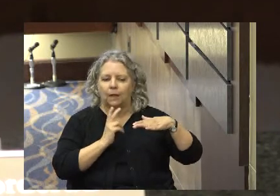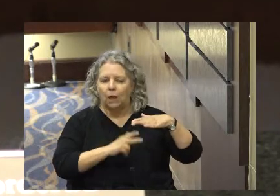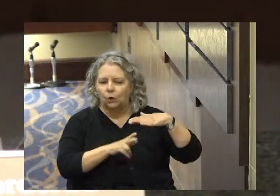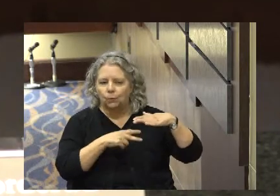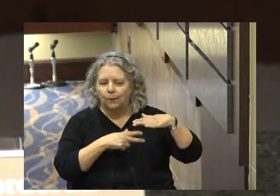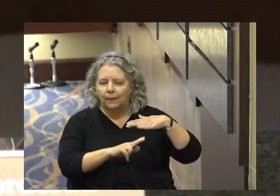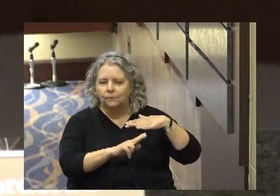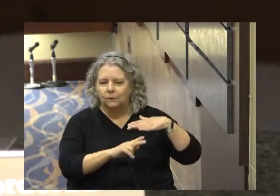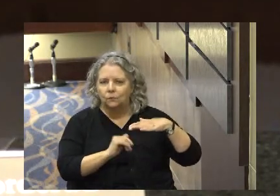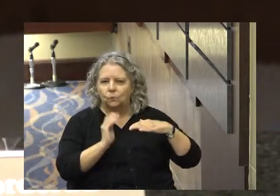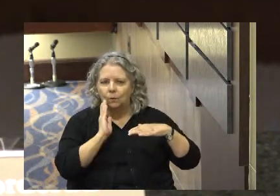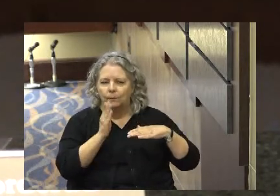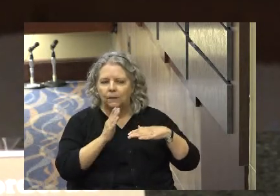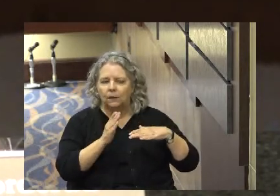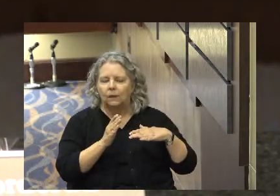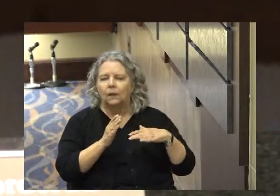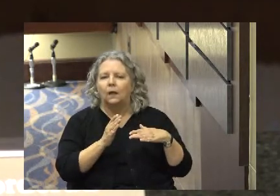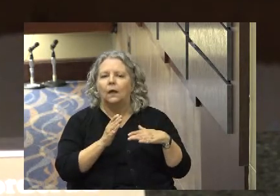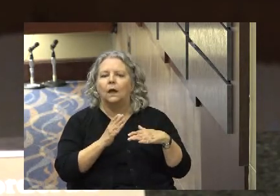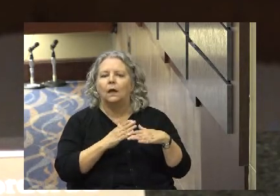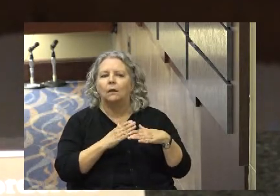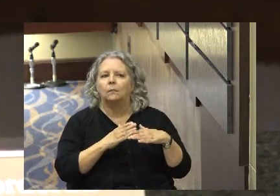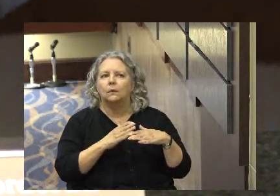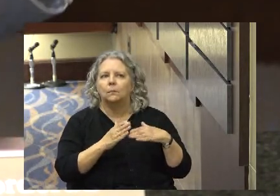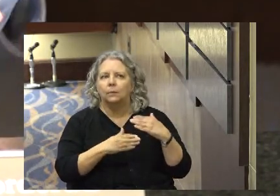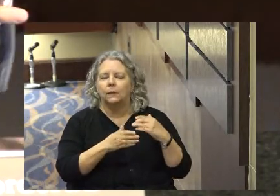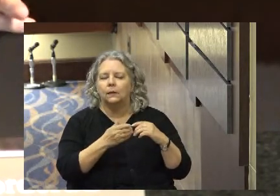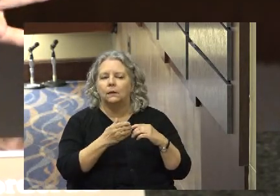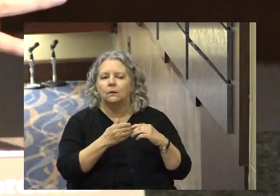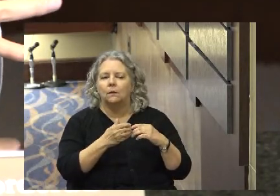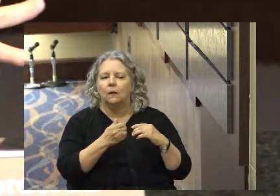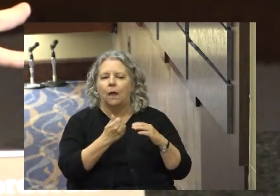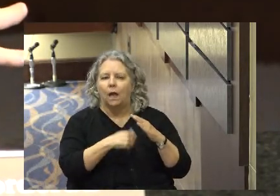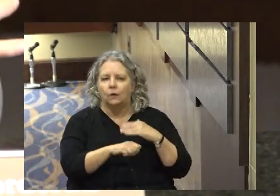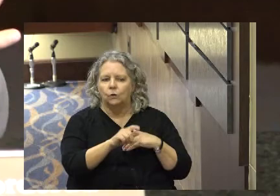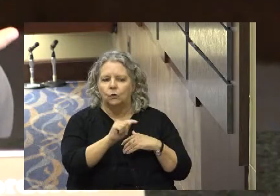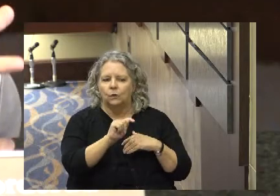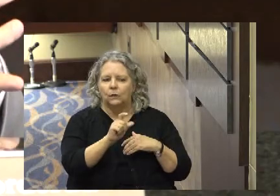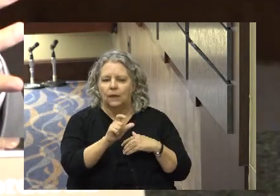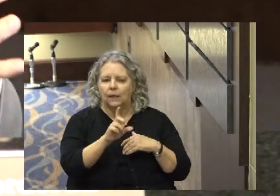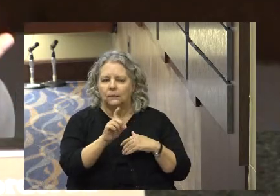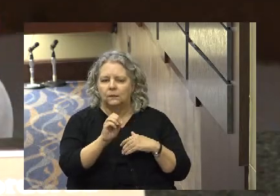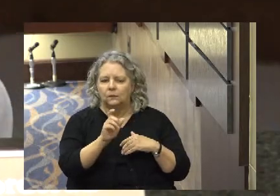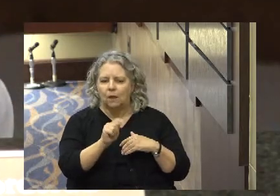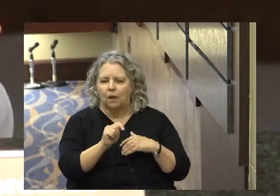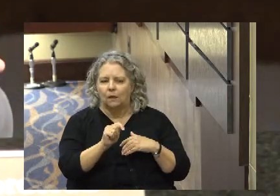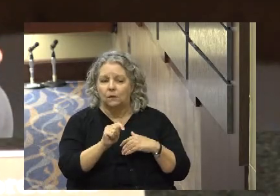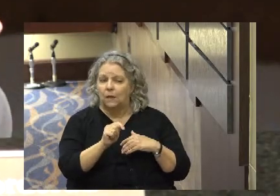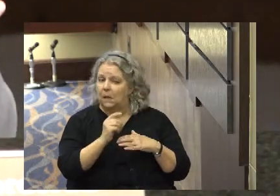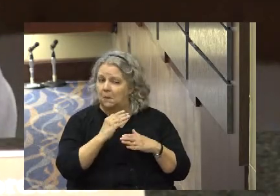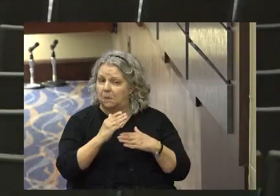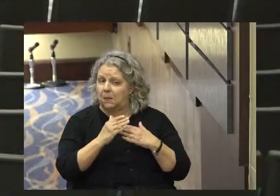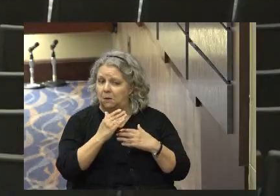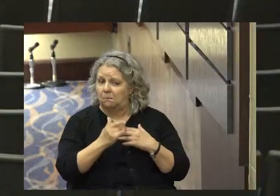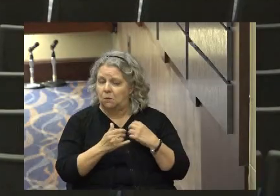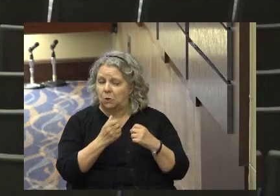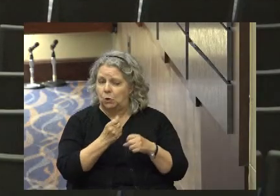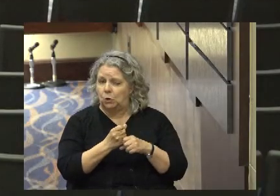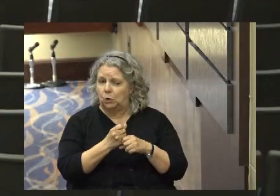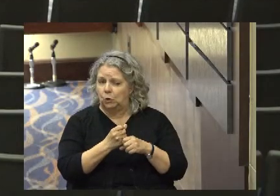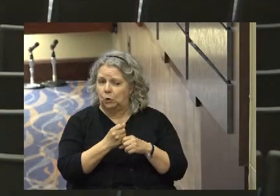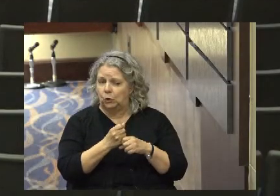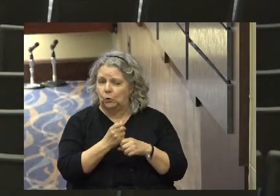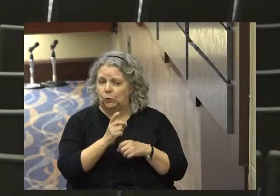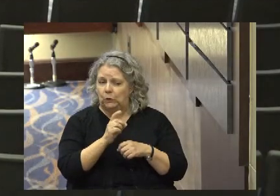interstate expansion, which is slated to be complete sometime at the end of this calendar year or Correct. early next calendar